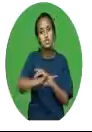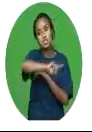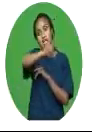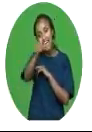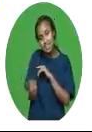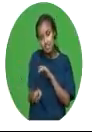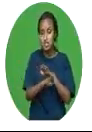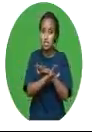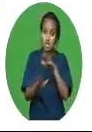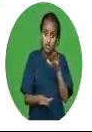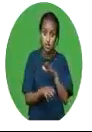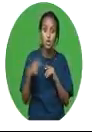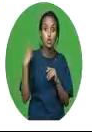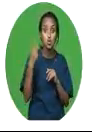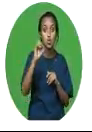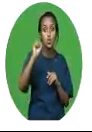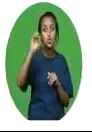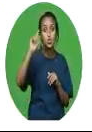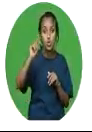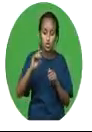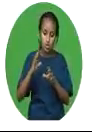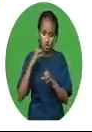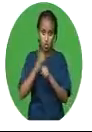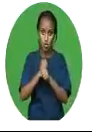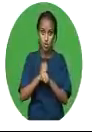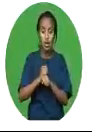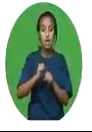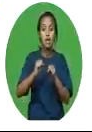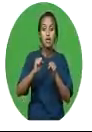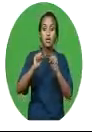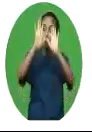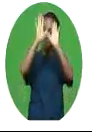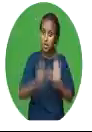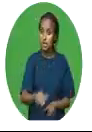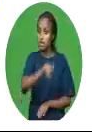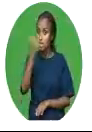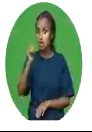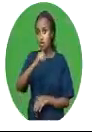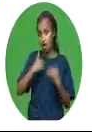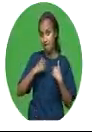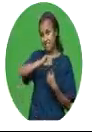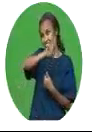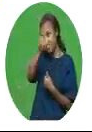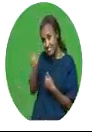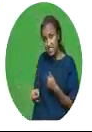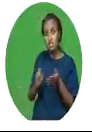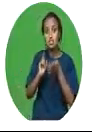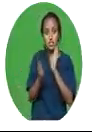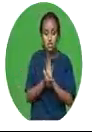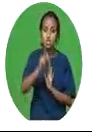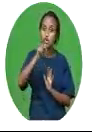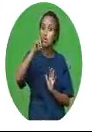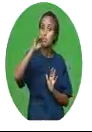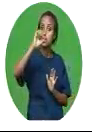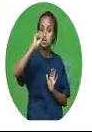surface. When two solids, one bounded by planes and the other having curved surface, such as